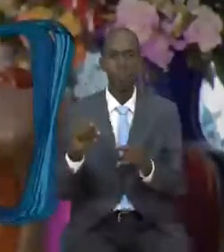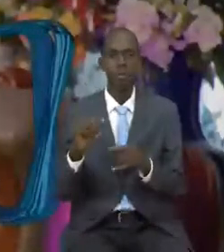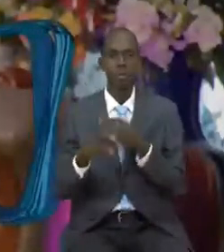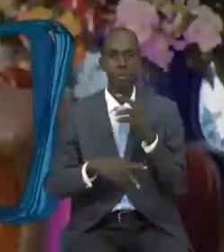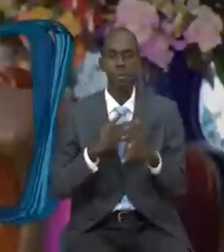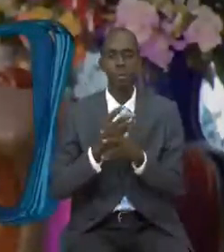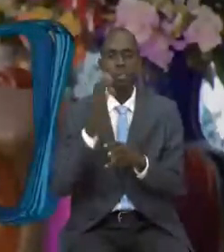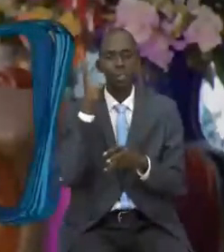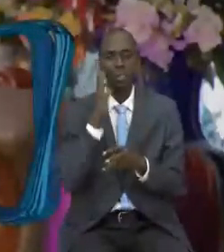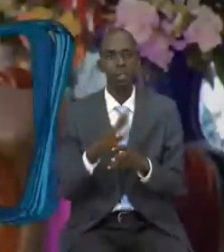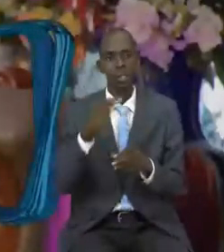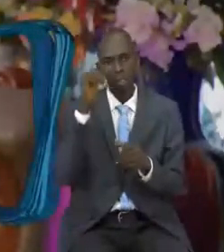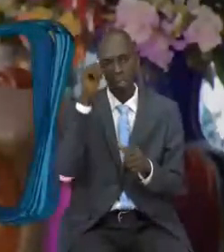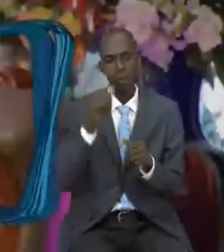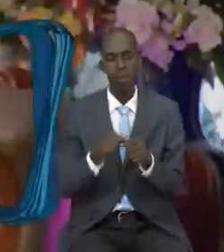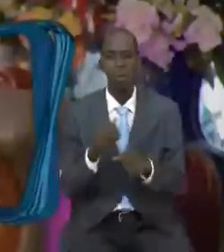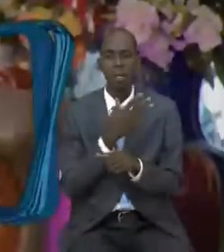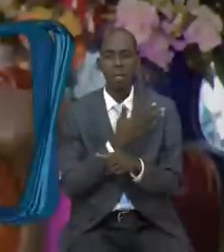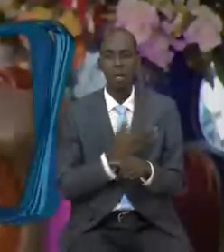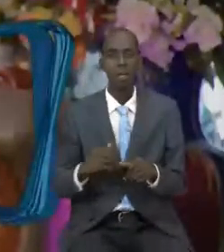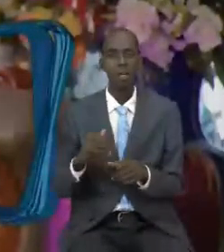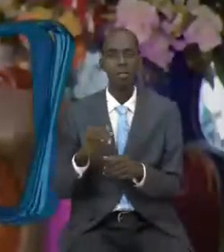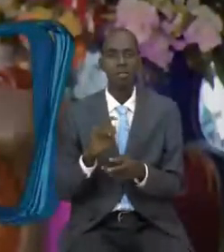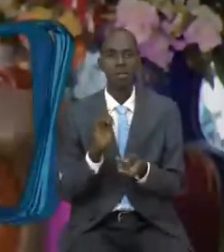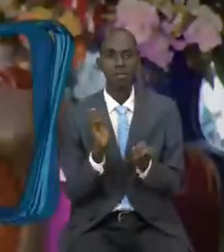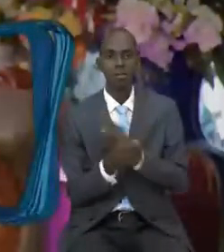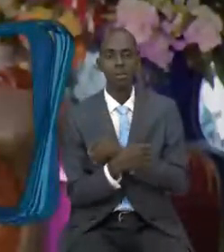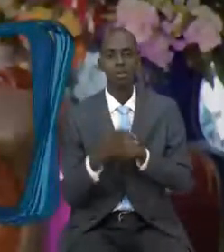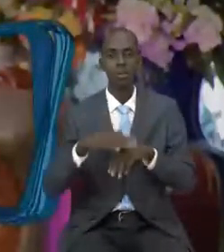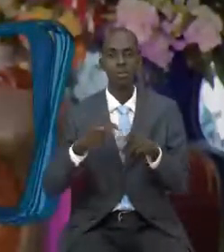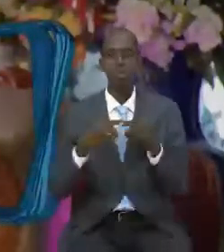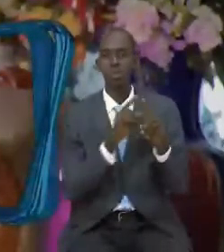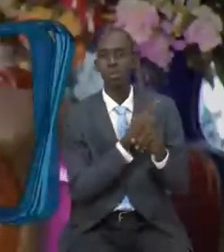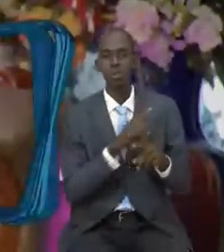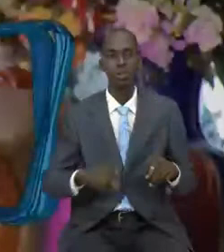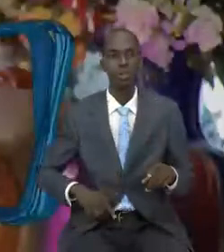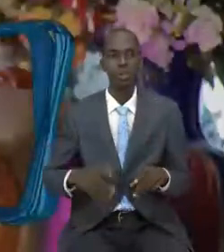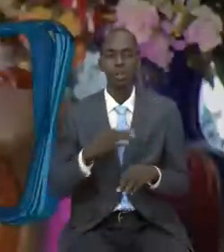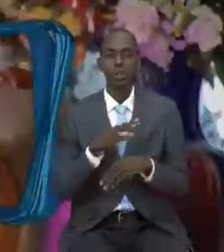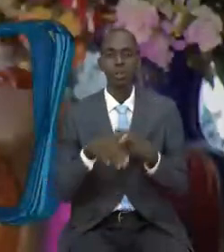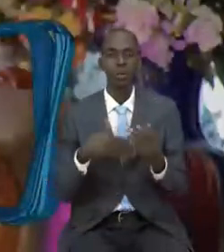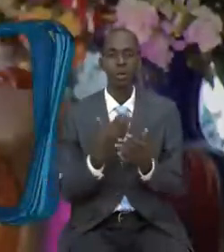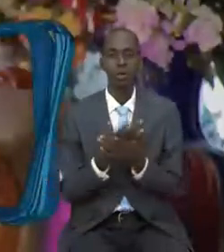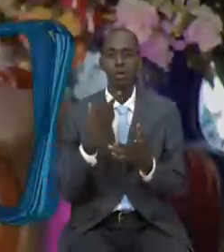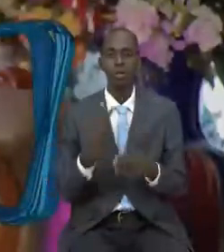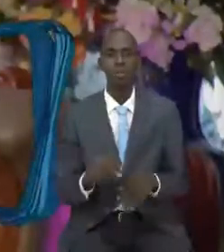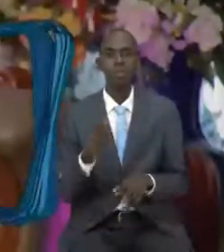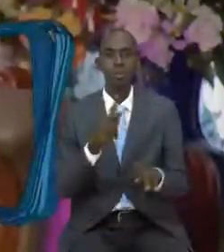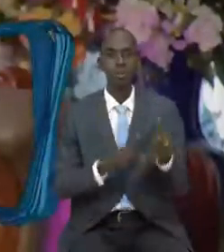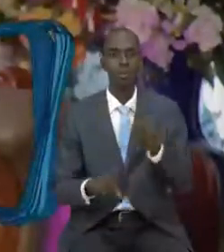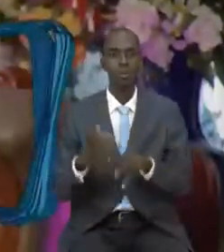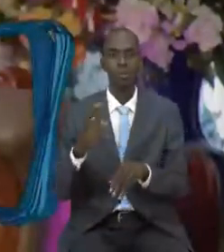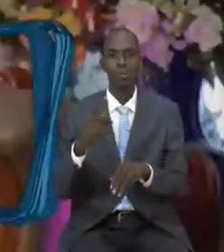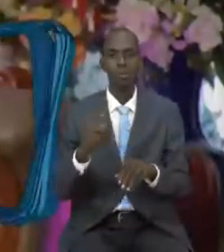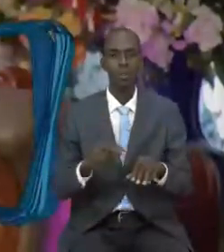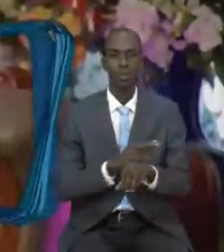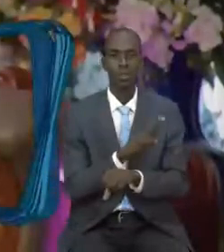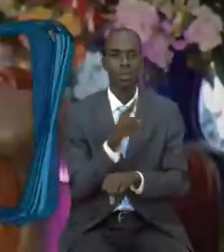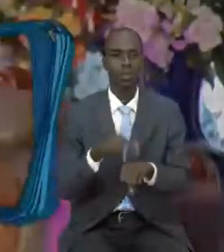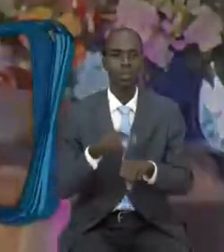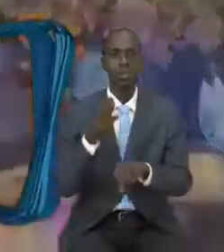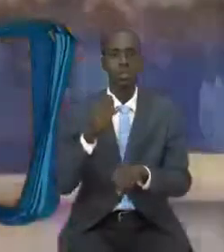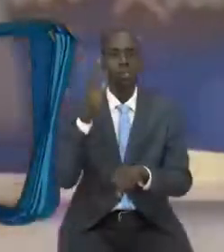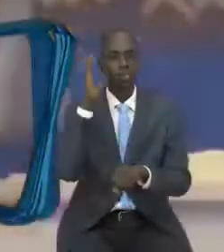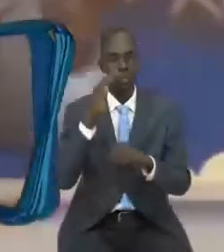the Lord, and all the kindreds of the nations shall worship before thee. That's the prophecy.